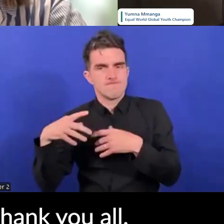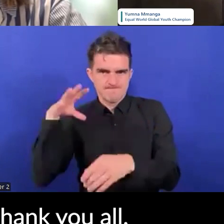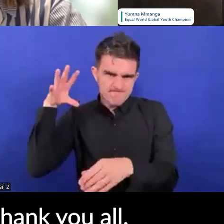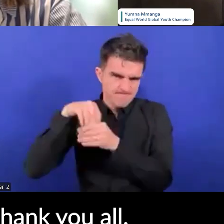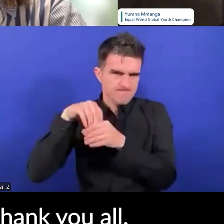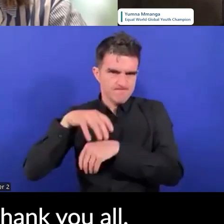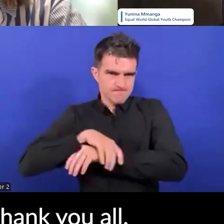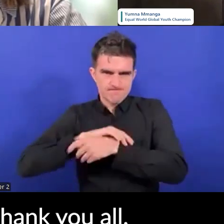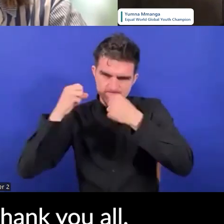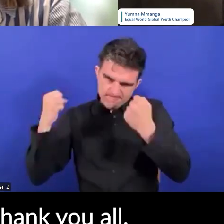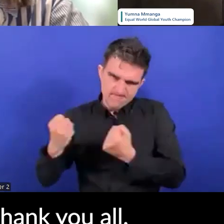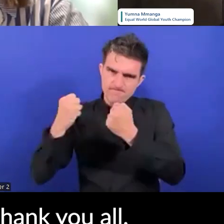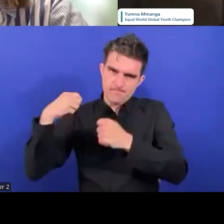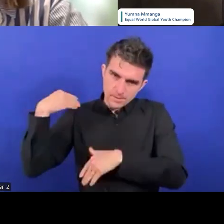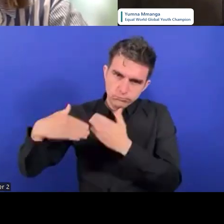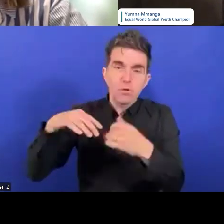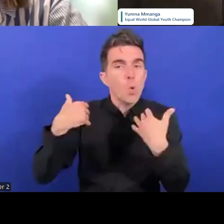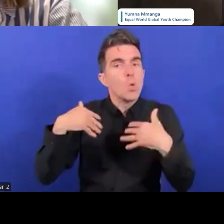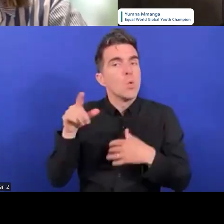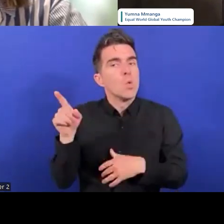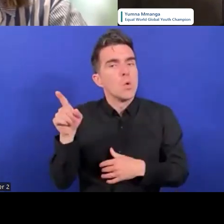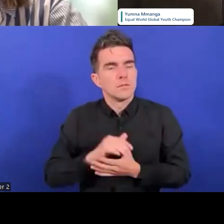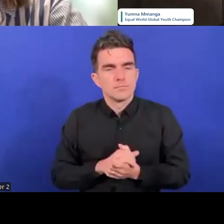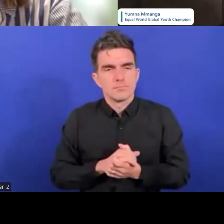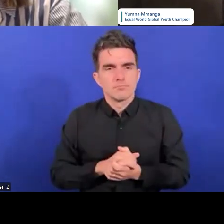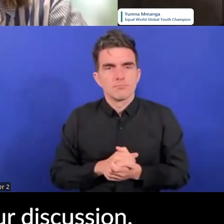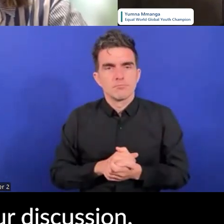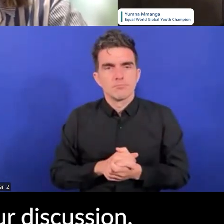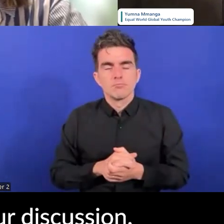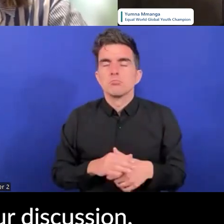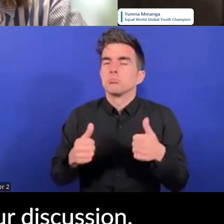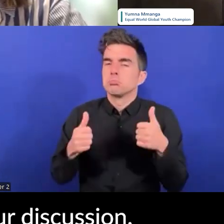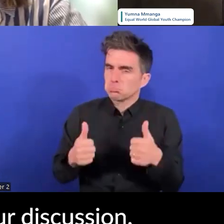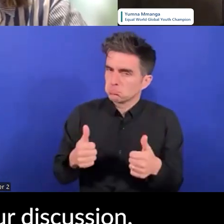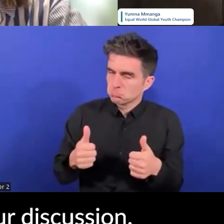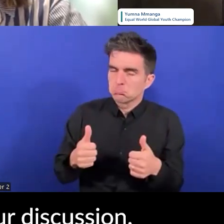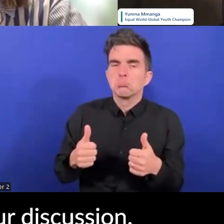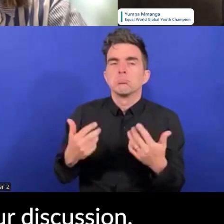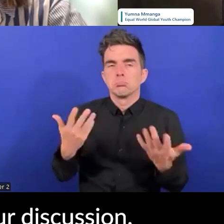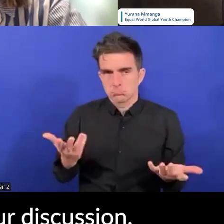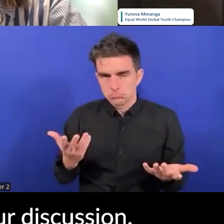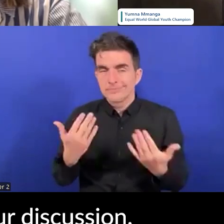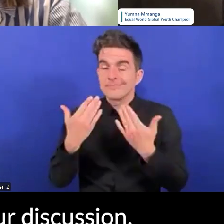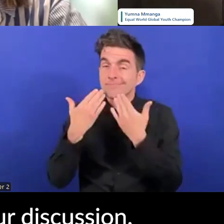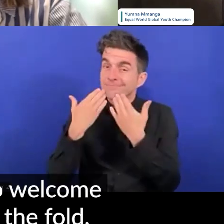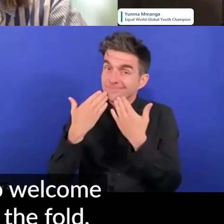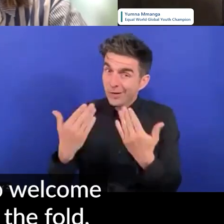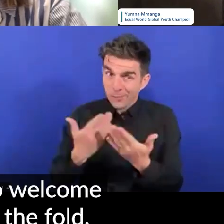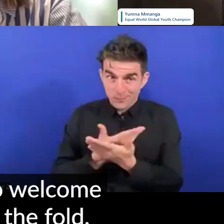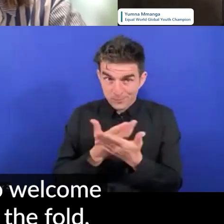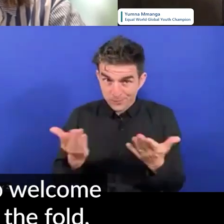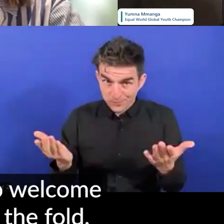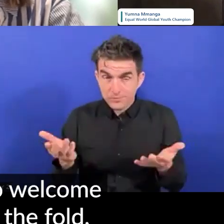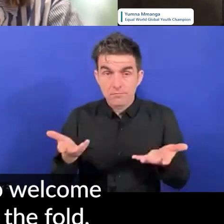Okay, great. Well, thank you all. That's the end of our discussion. I'm